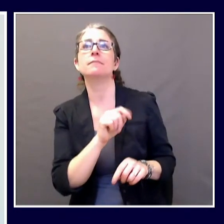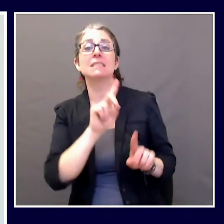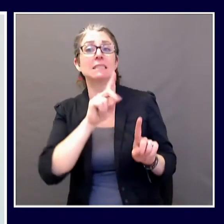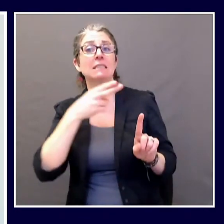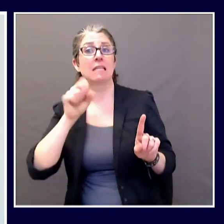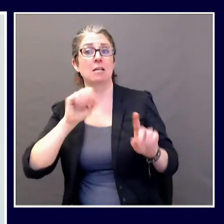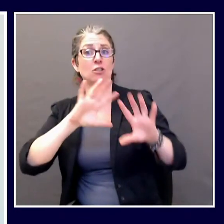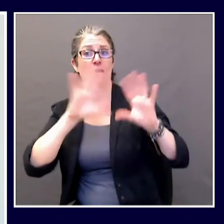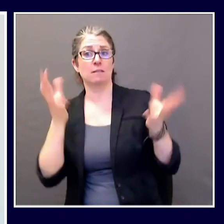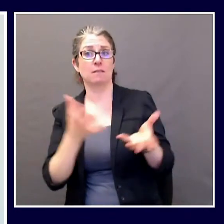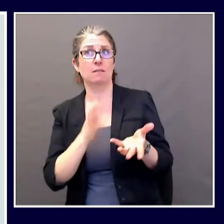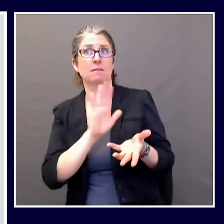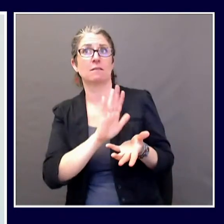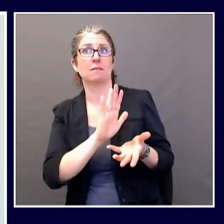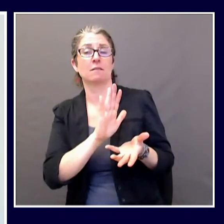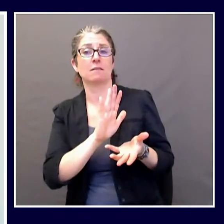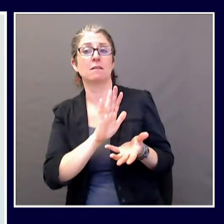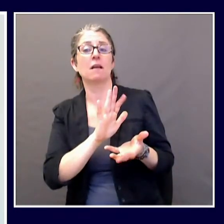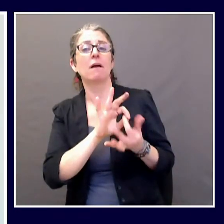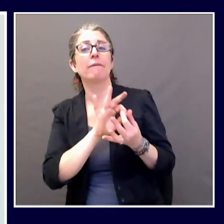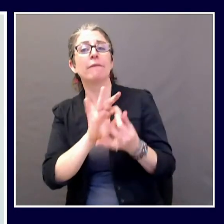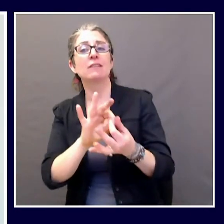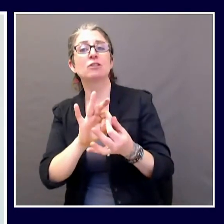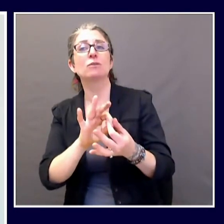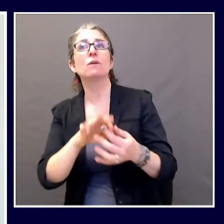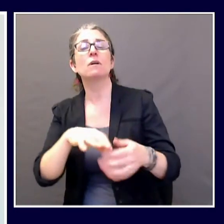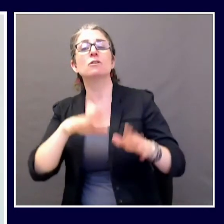not? Sure. So